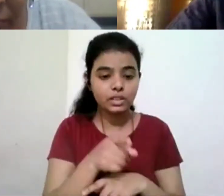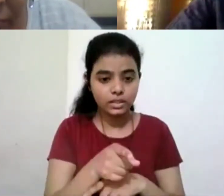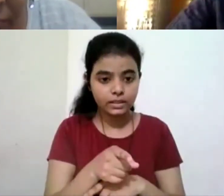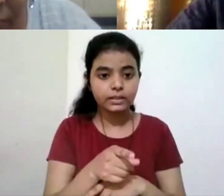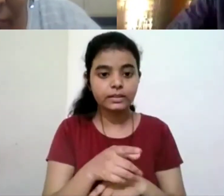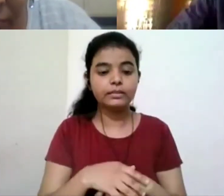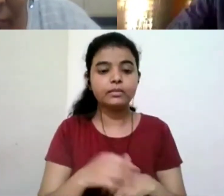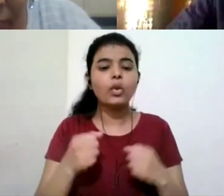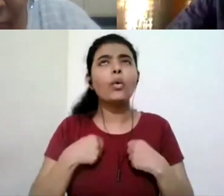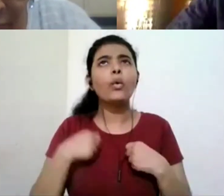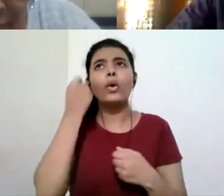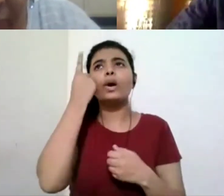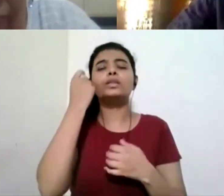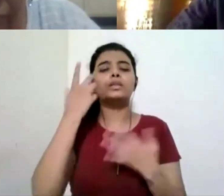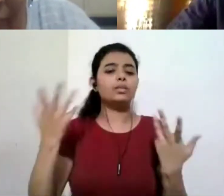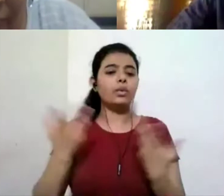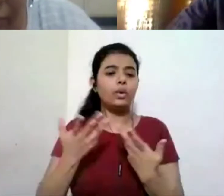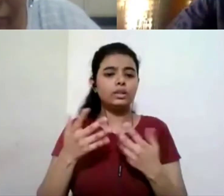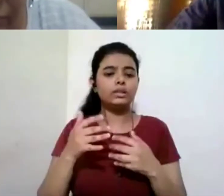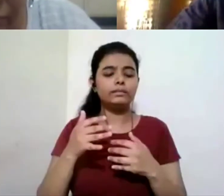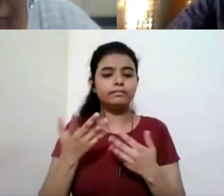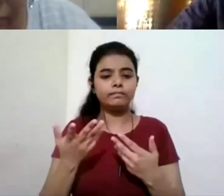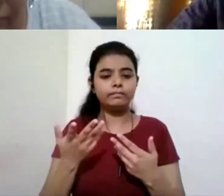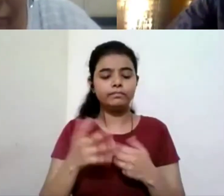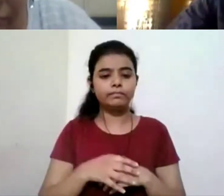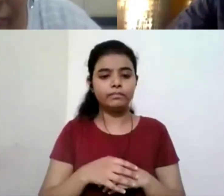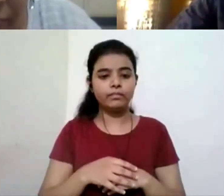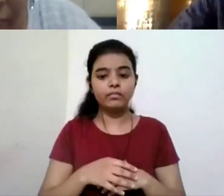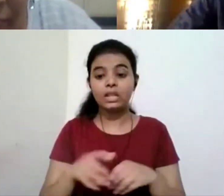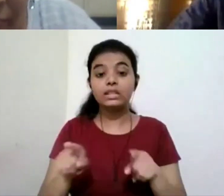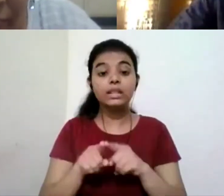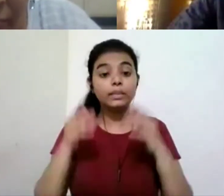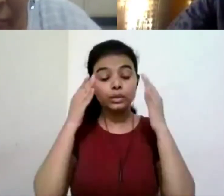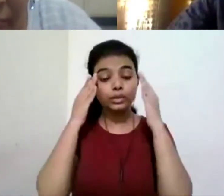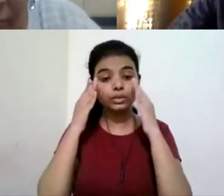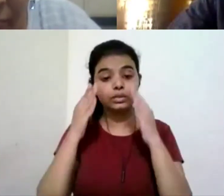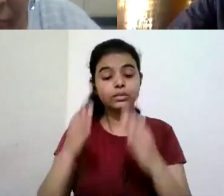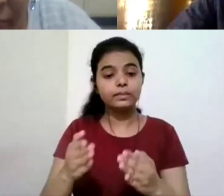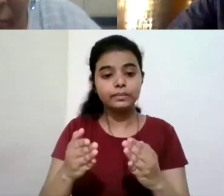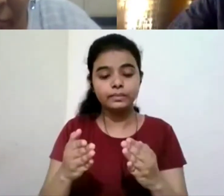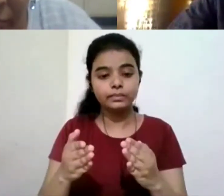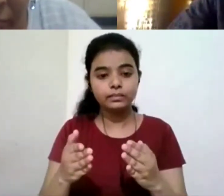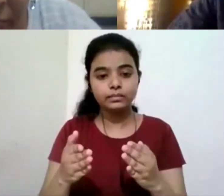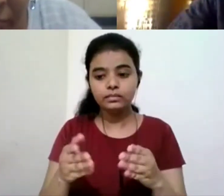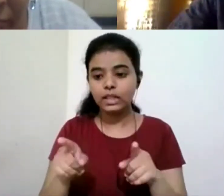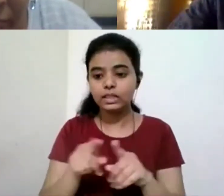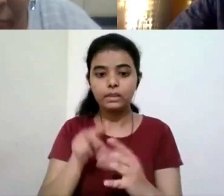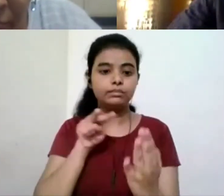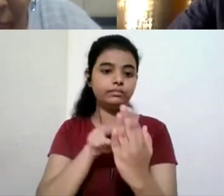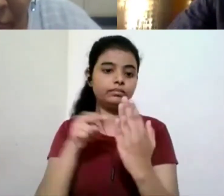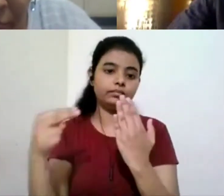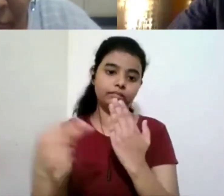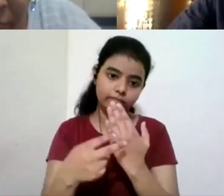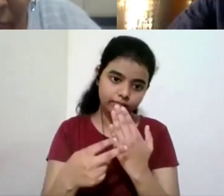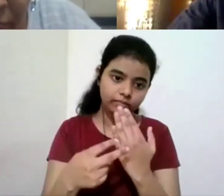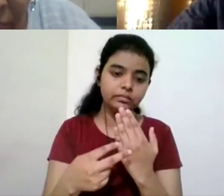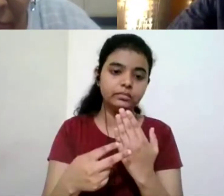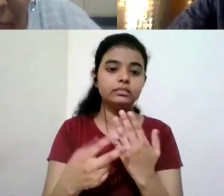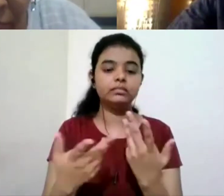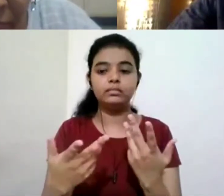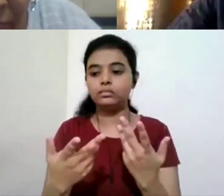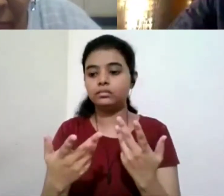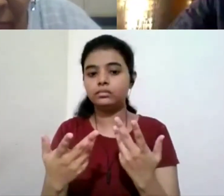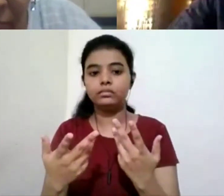My way of understanding reasonable accommodation is that it's more concerned with the transparency of the reasoning rather